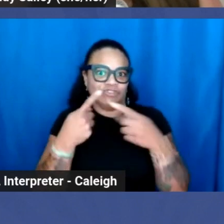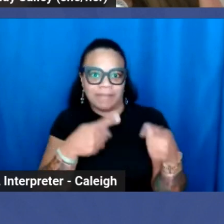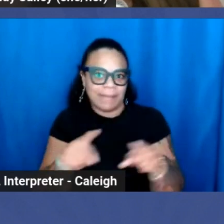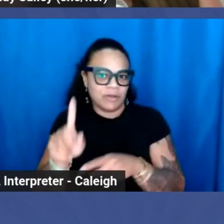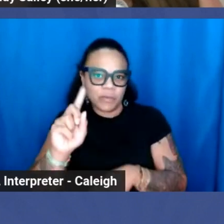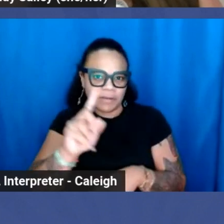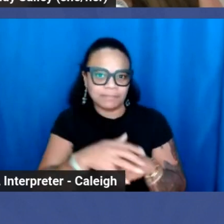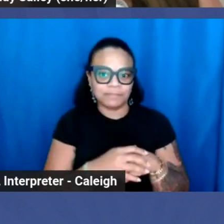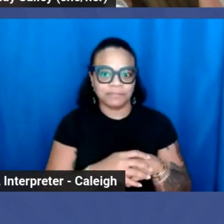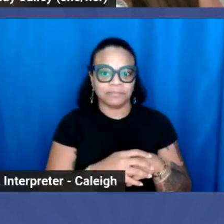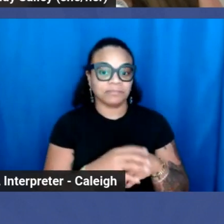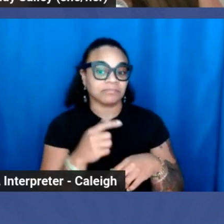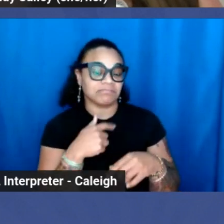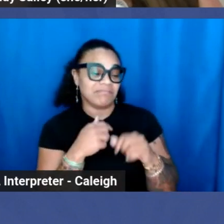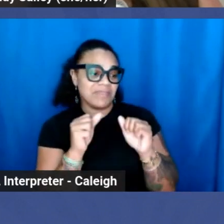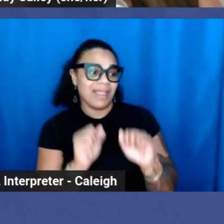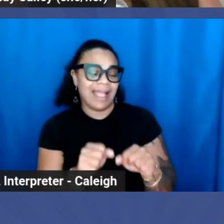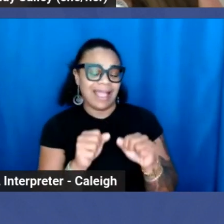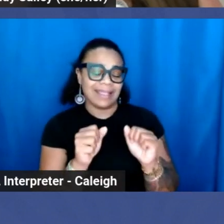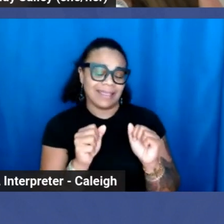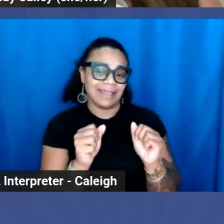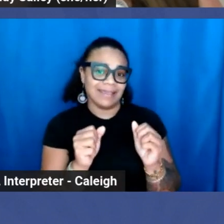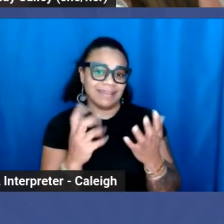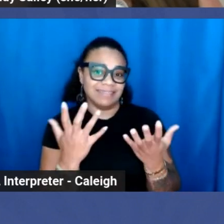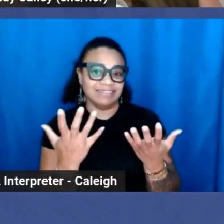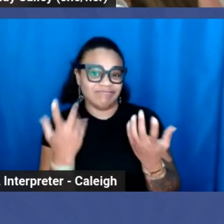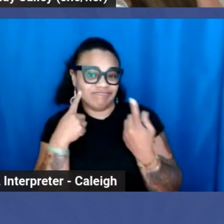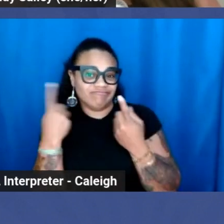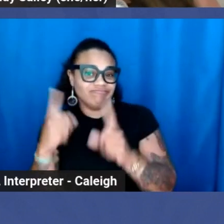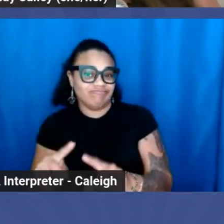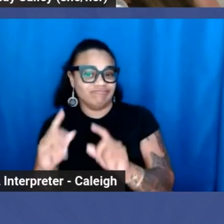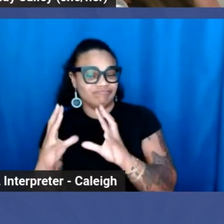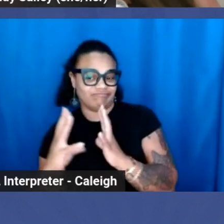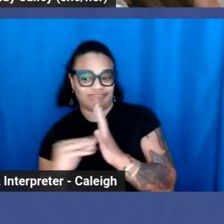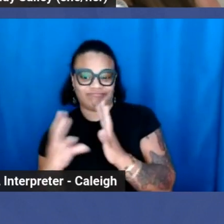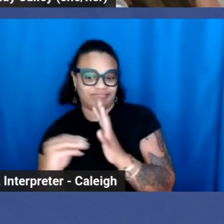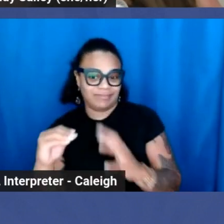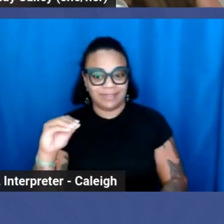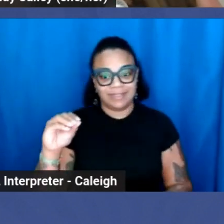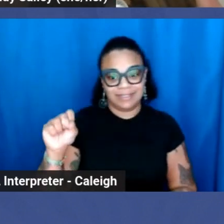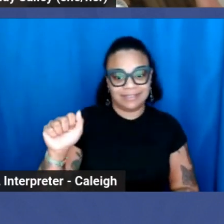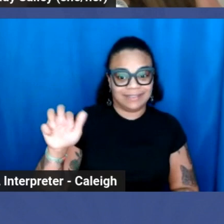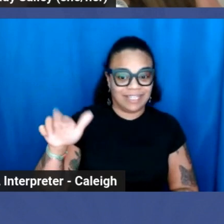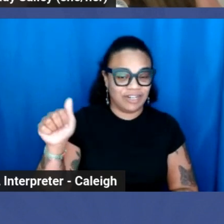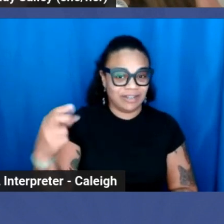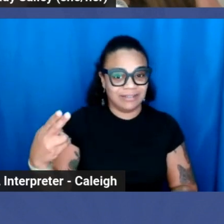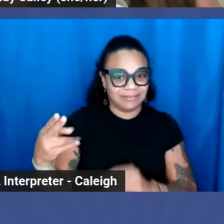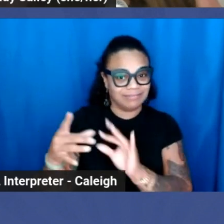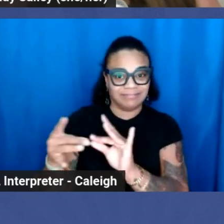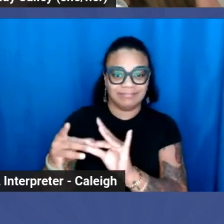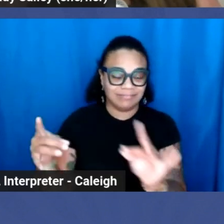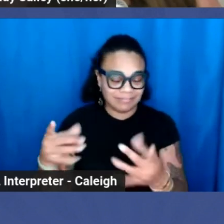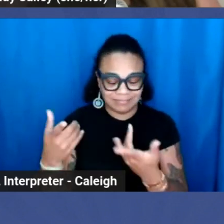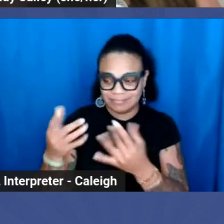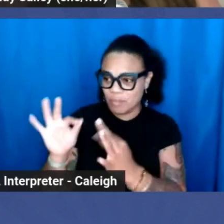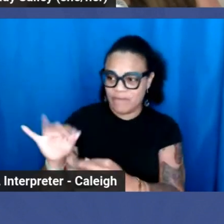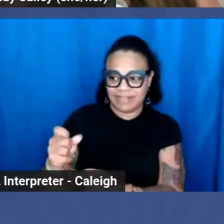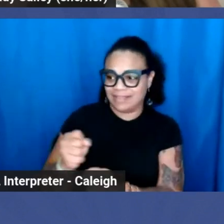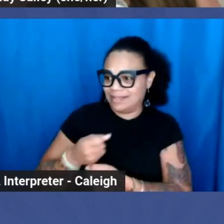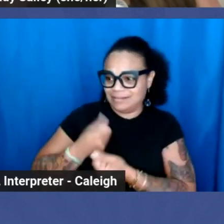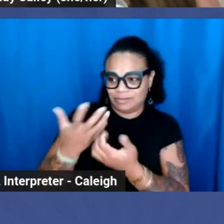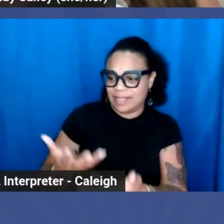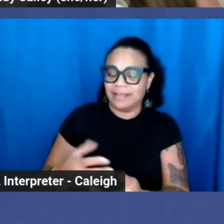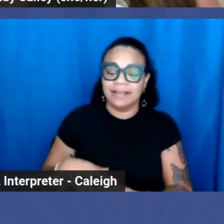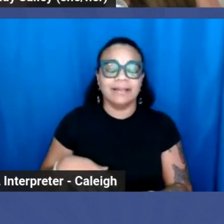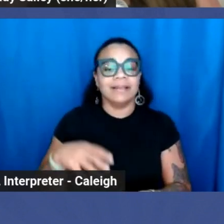I can just echoing what Sarah very nicely said. Plan C is also an example of a website that